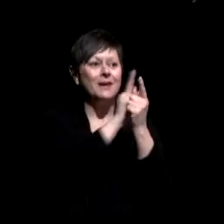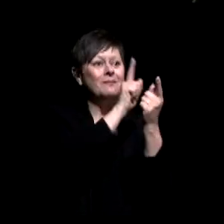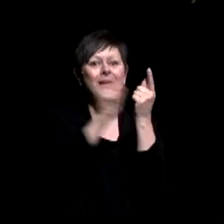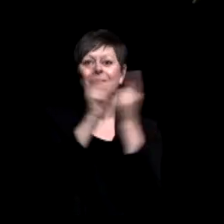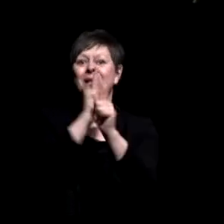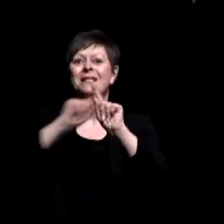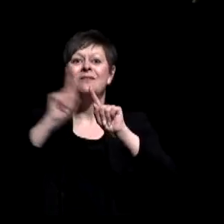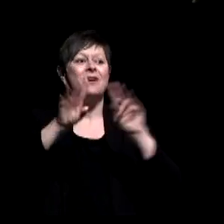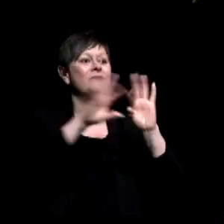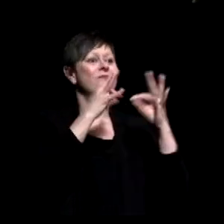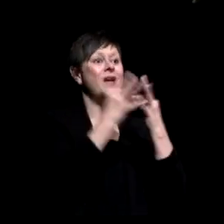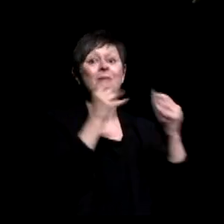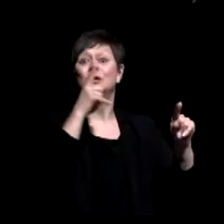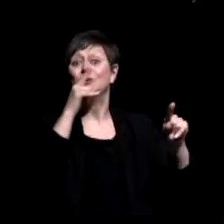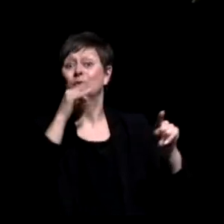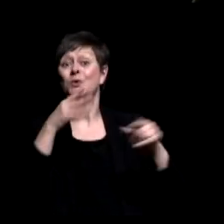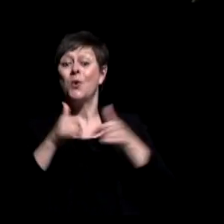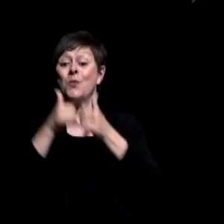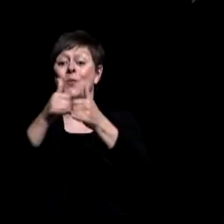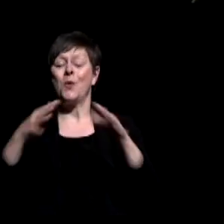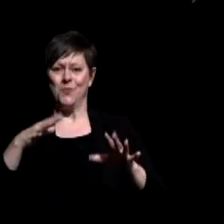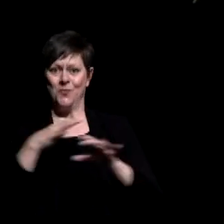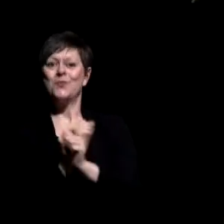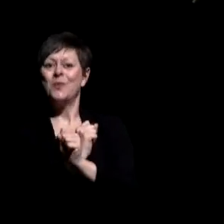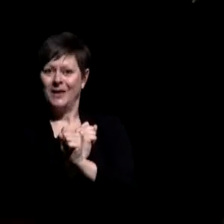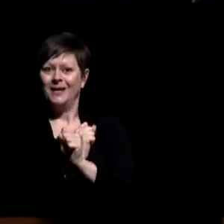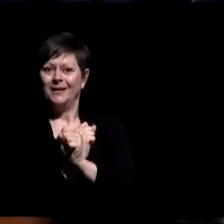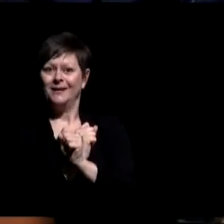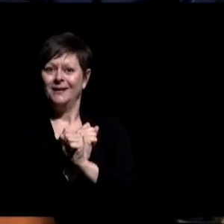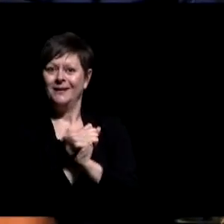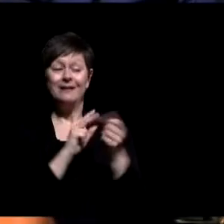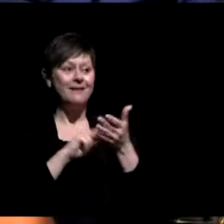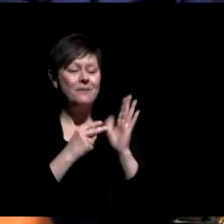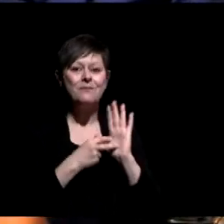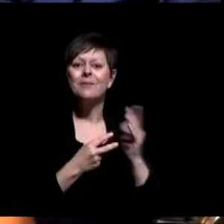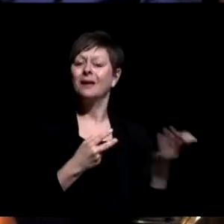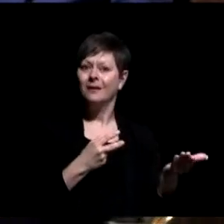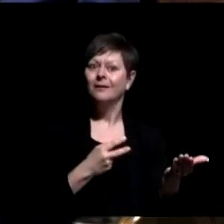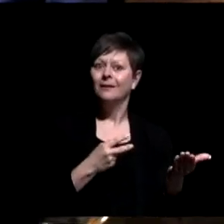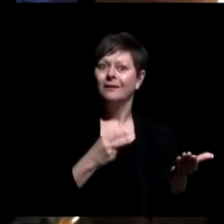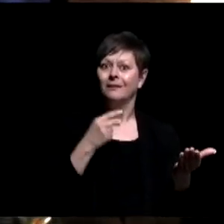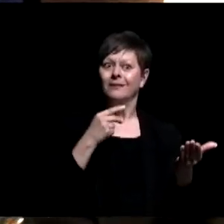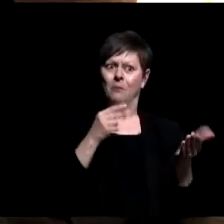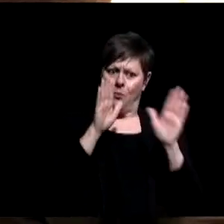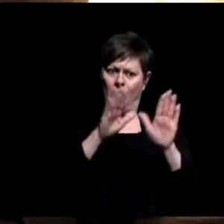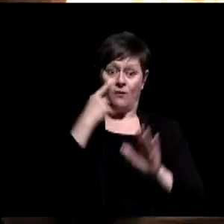and see their pride that they have, not just for Newfoundland and Labrador, but for these fine individuals and teams.